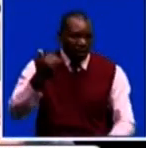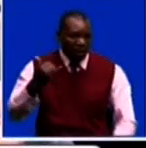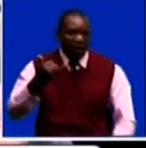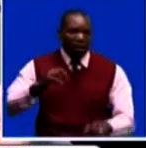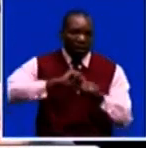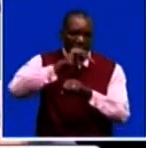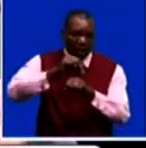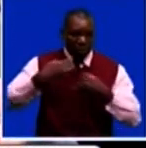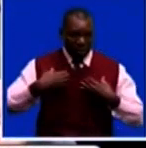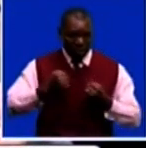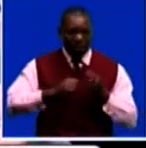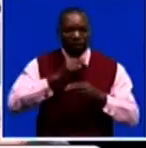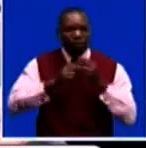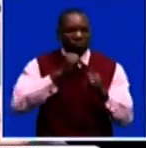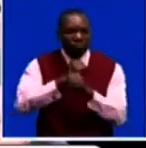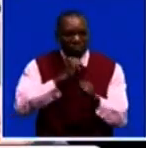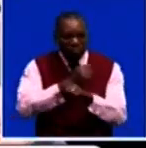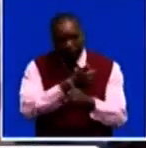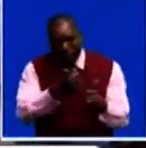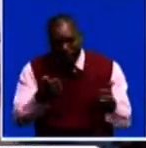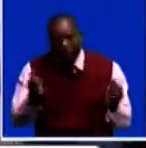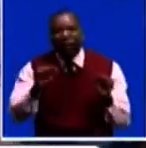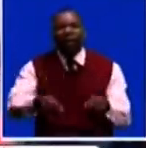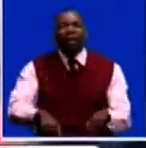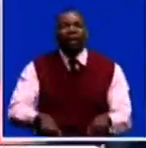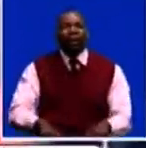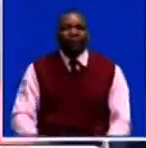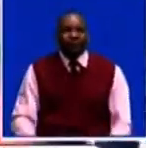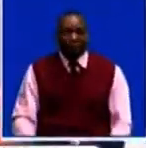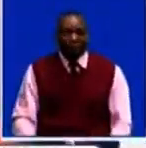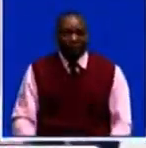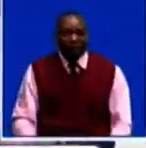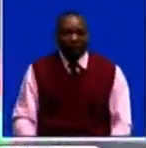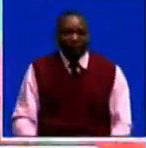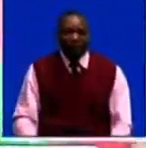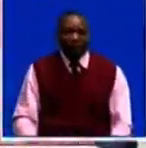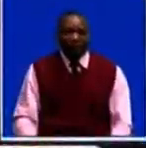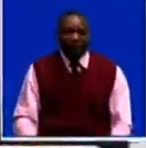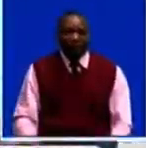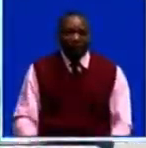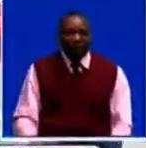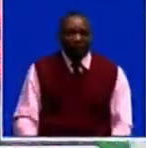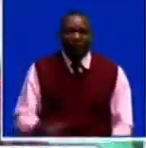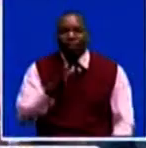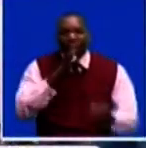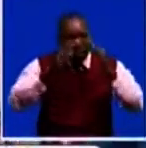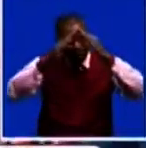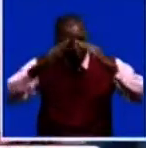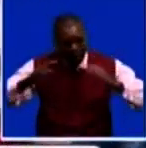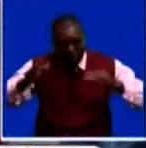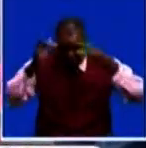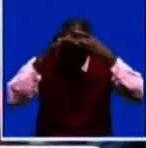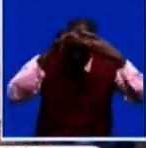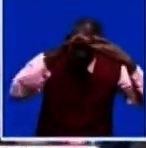healthy nation is a productive nation. And Mrs. Mushanga also handed over the Moria Kabanda's Mother's Shelter on behalf